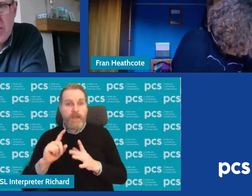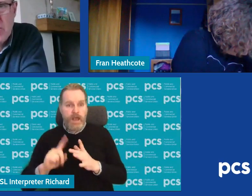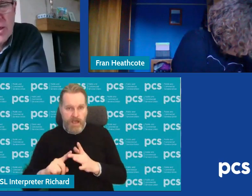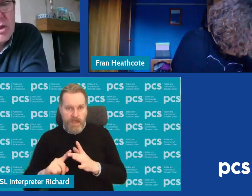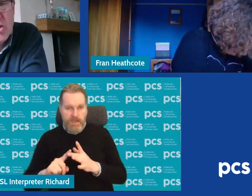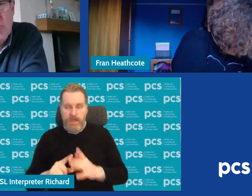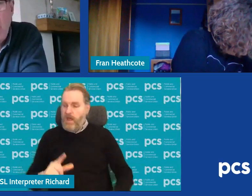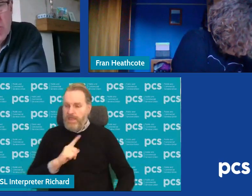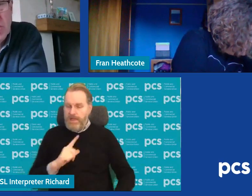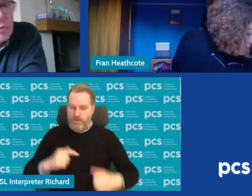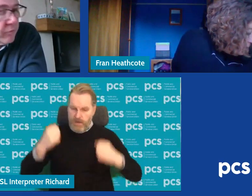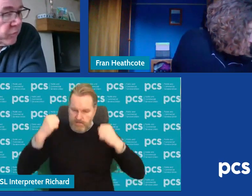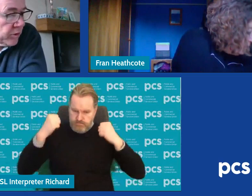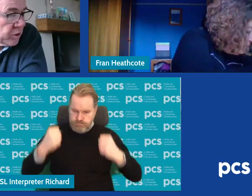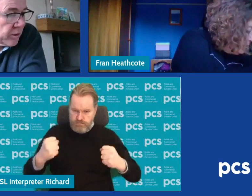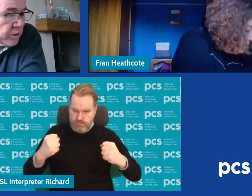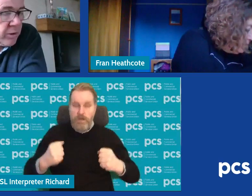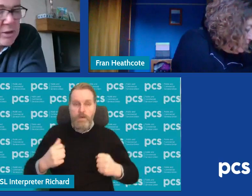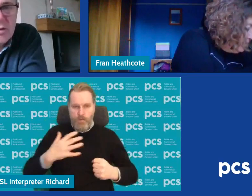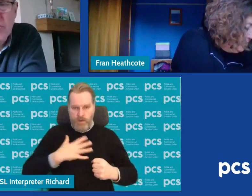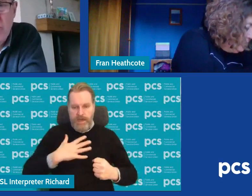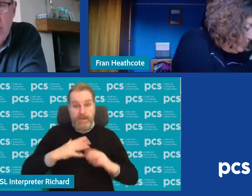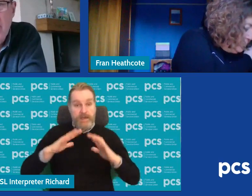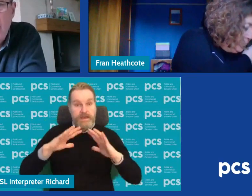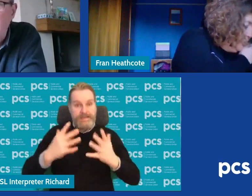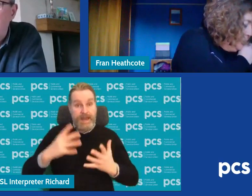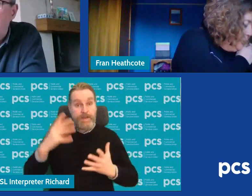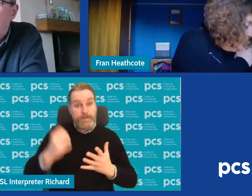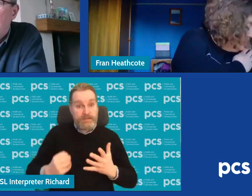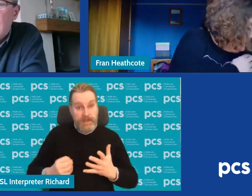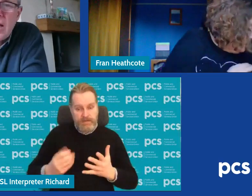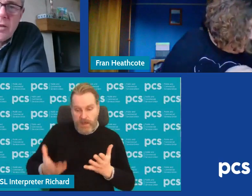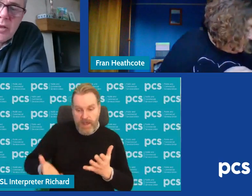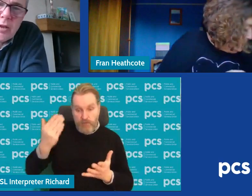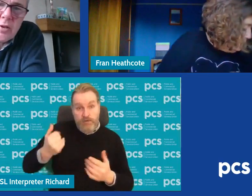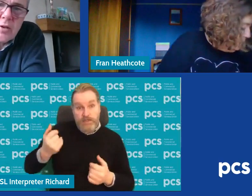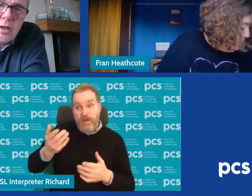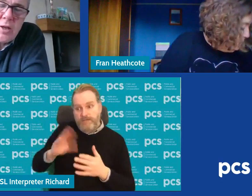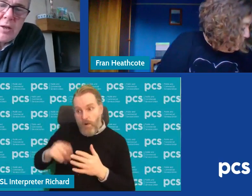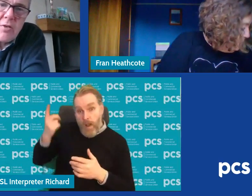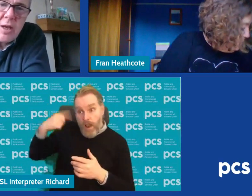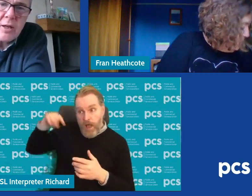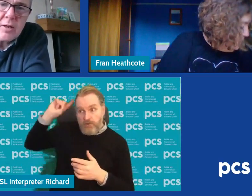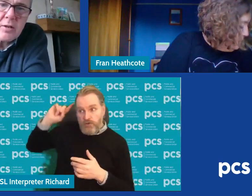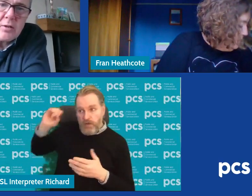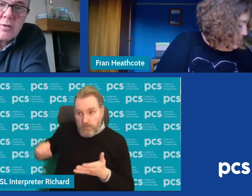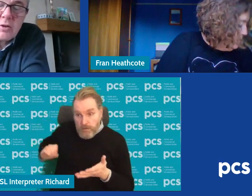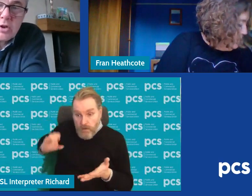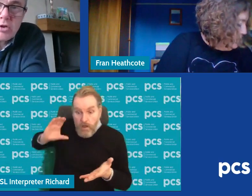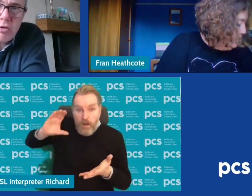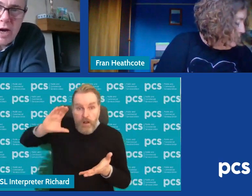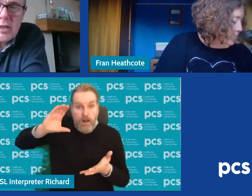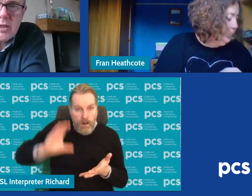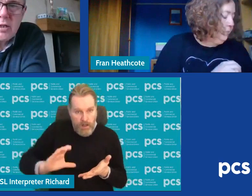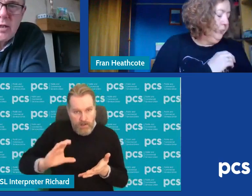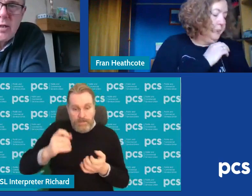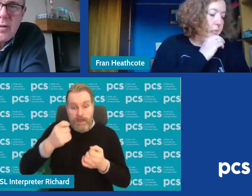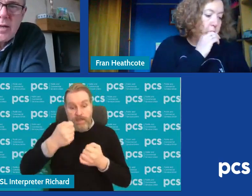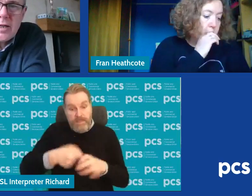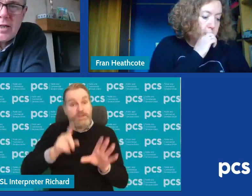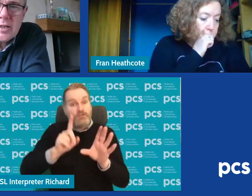for 2022, but also moving forward in 2023. And I think that the thing to